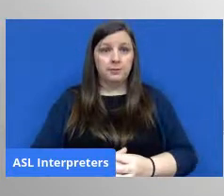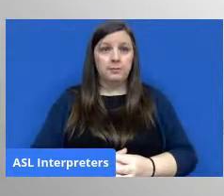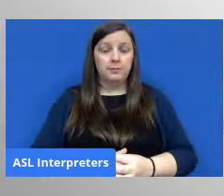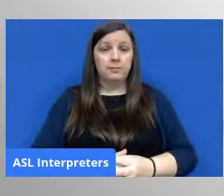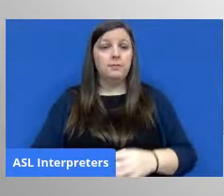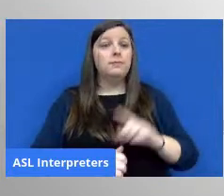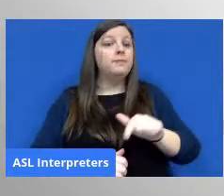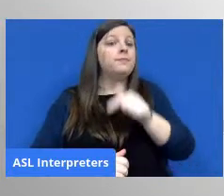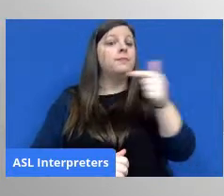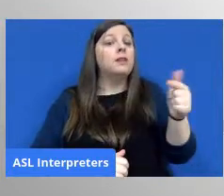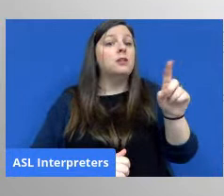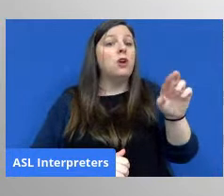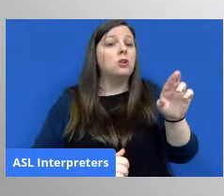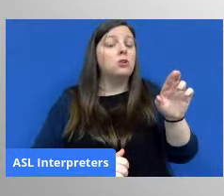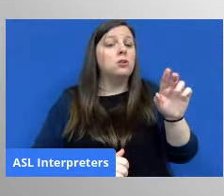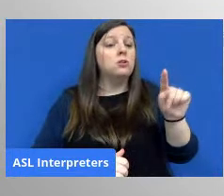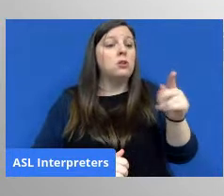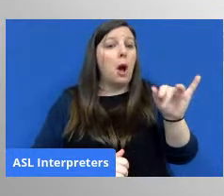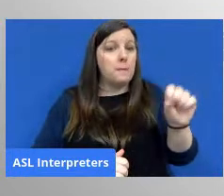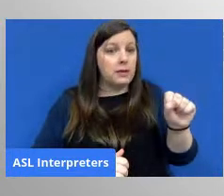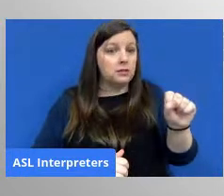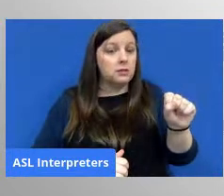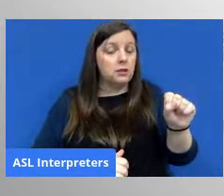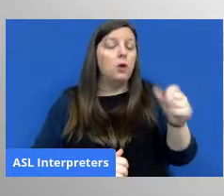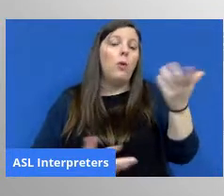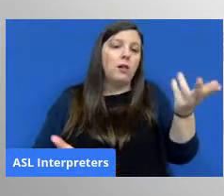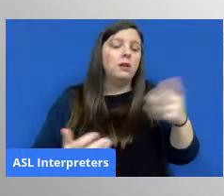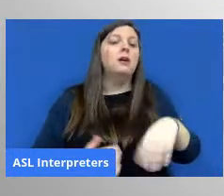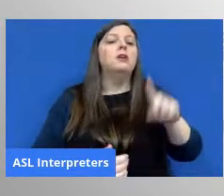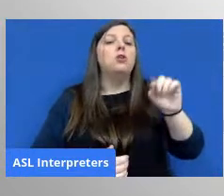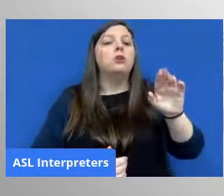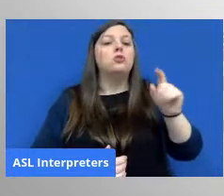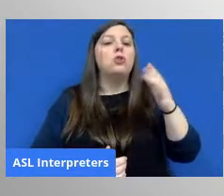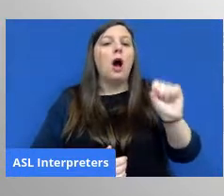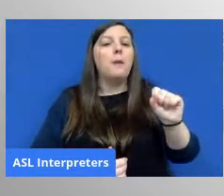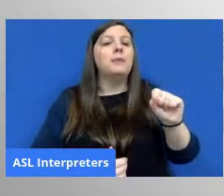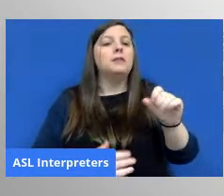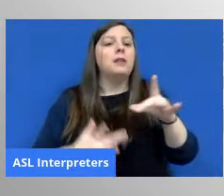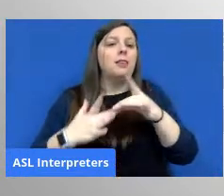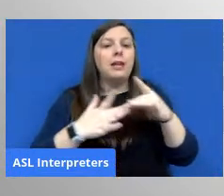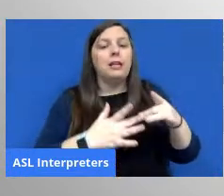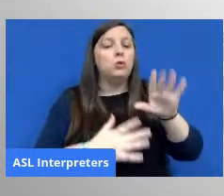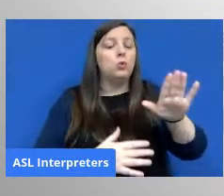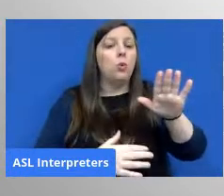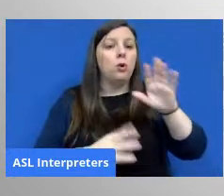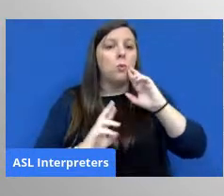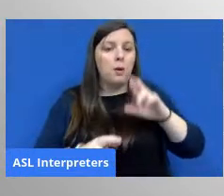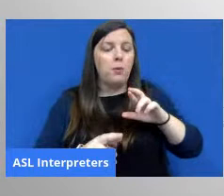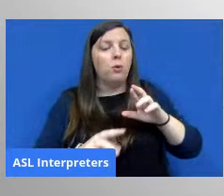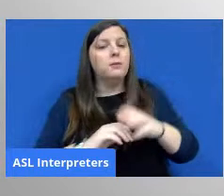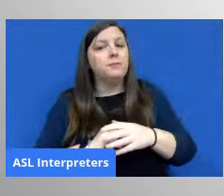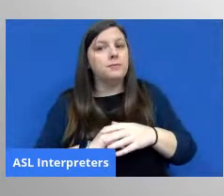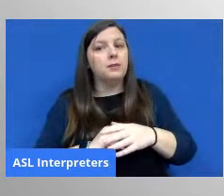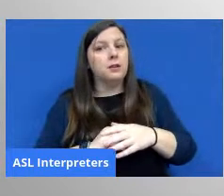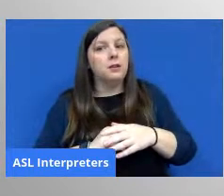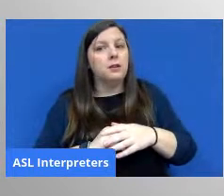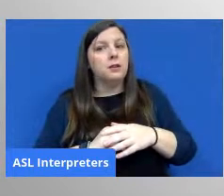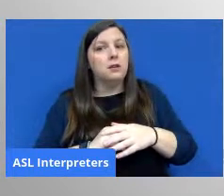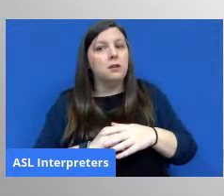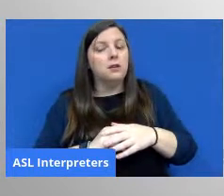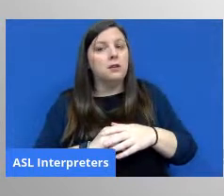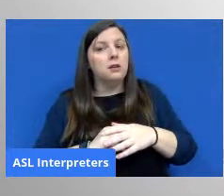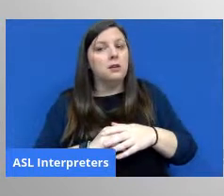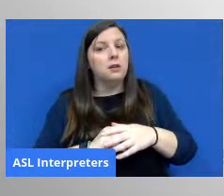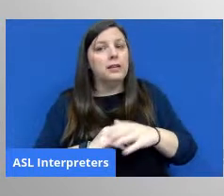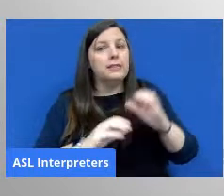Dr. Thomas, I guess Dr. Thomas, leading into your report, I guess the only other thing, and we discussed this last week, will be the communication that will be going out to